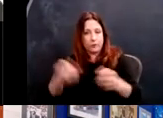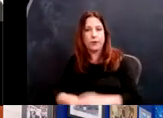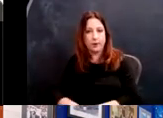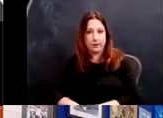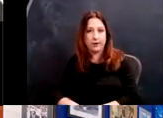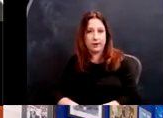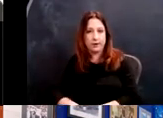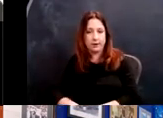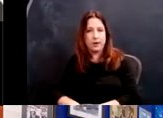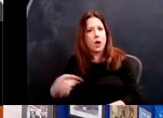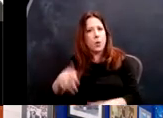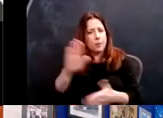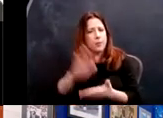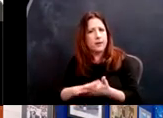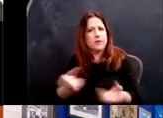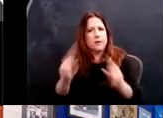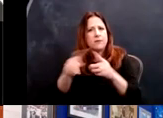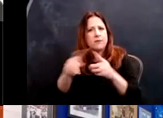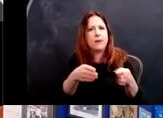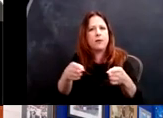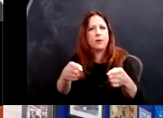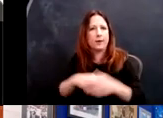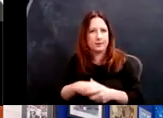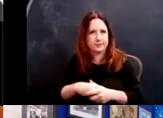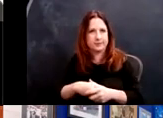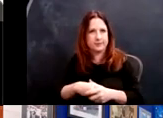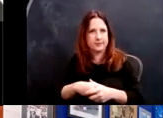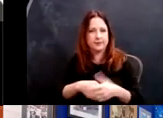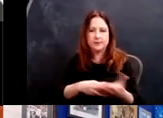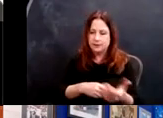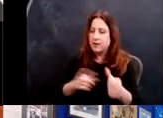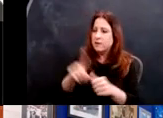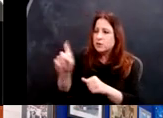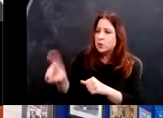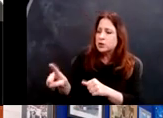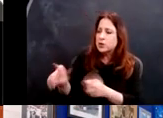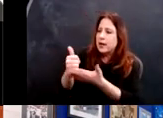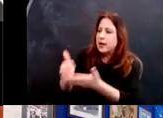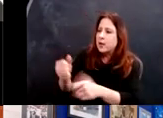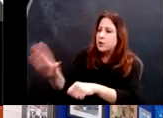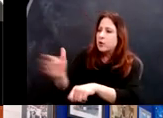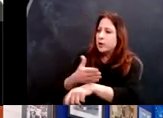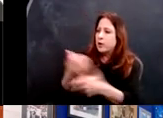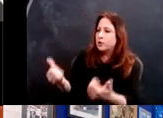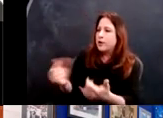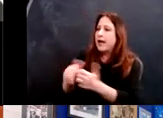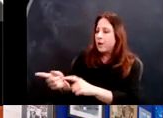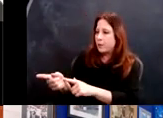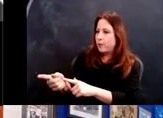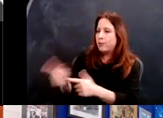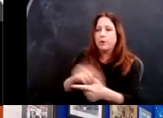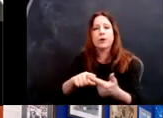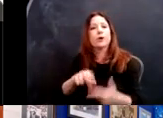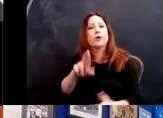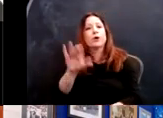2 questions are, how can we help you with your recovery today? What does recovery look